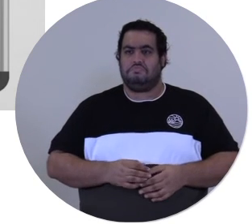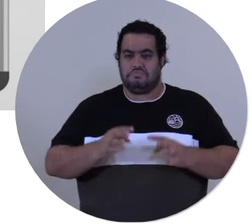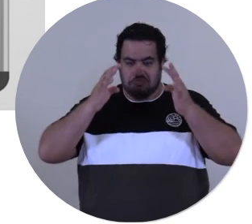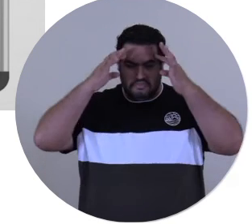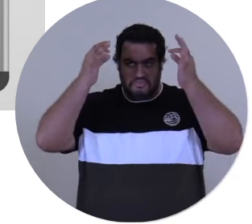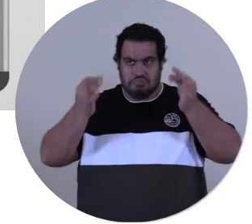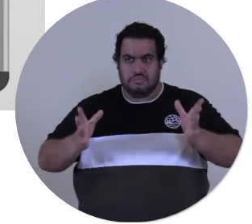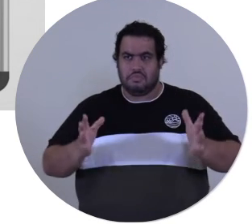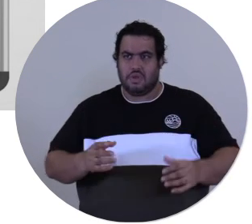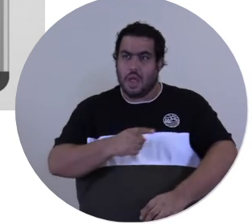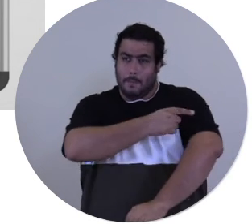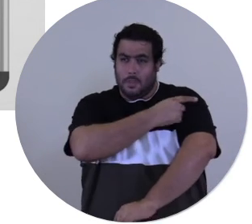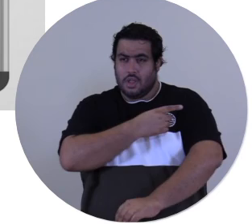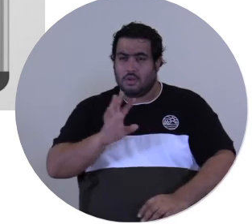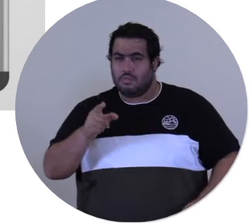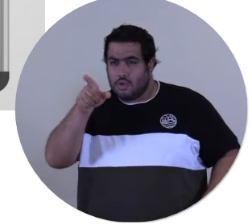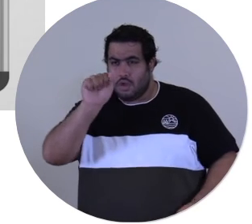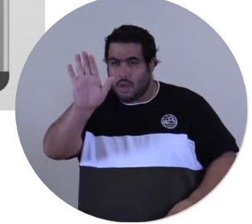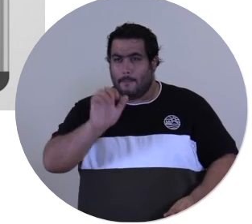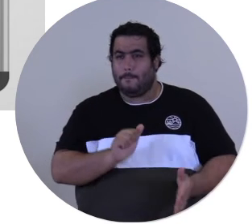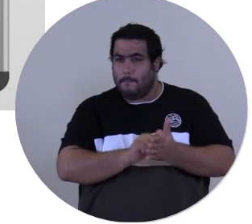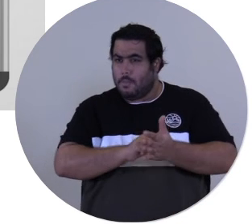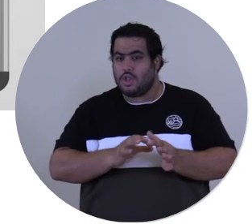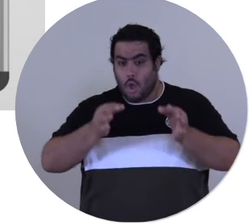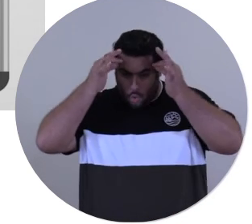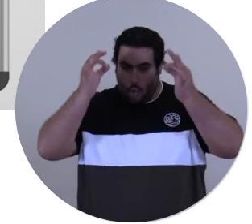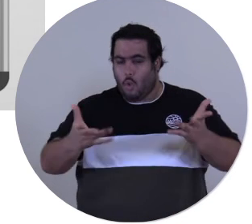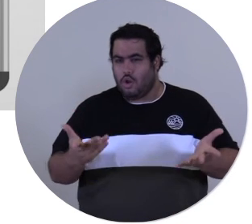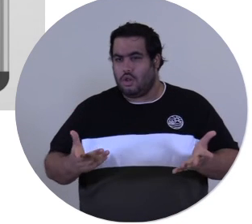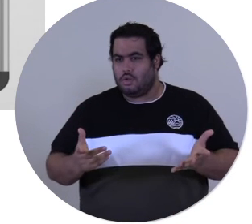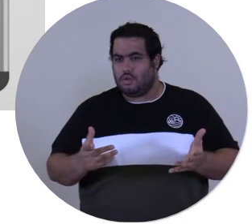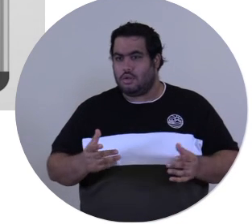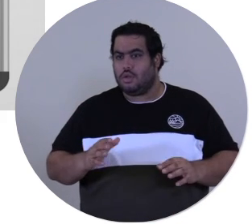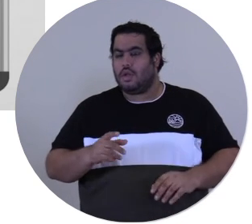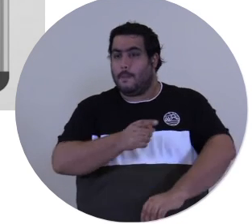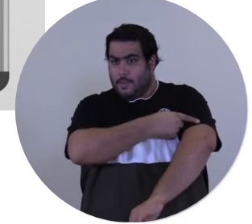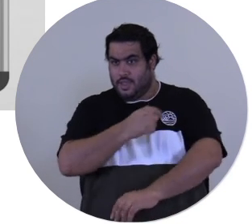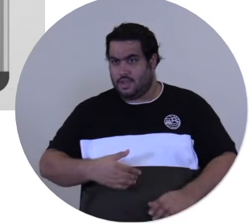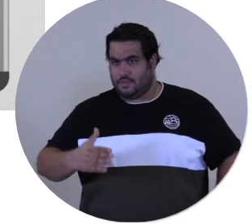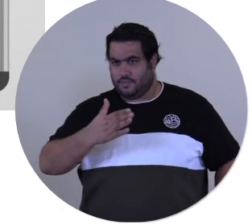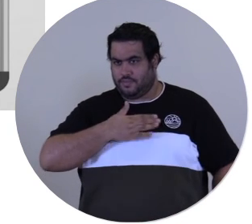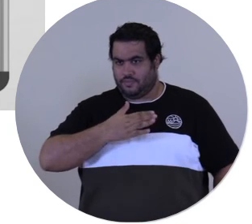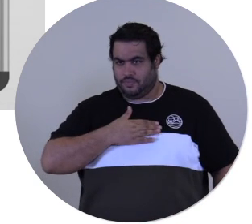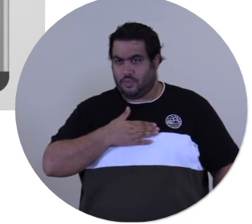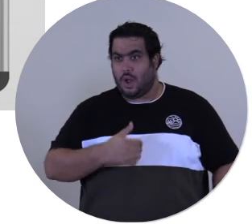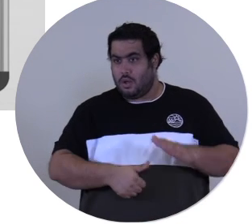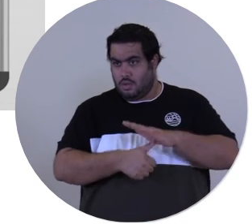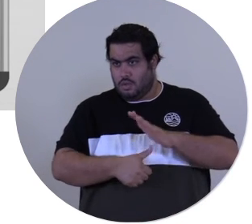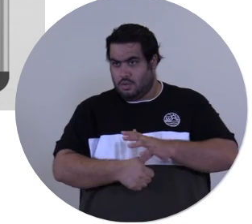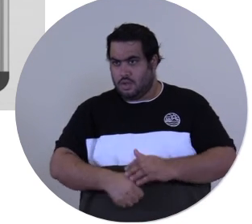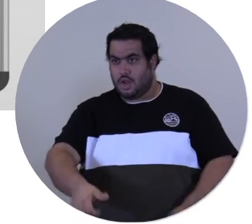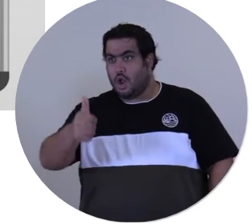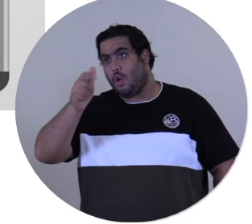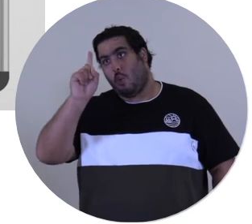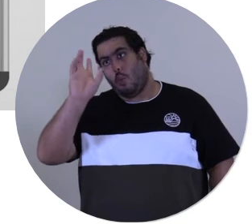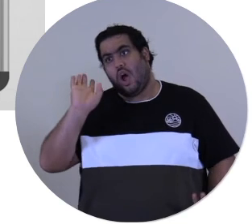calls the shots in your house? Who makes decisions? Or, our boss is the only person who can